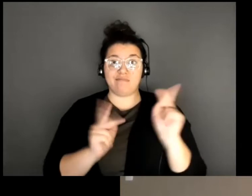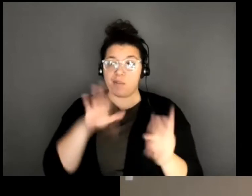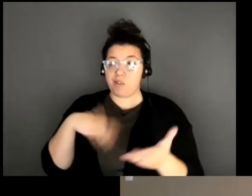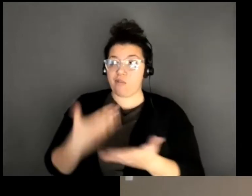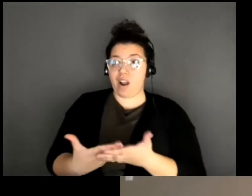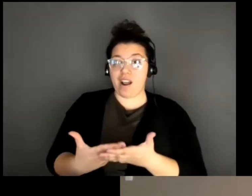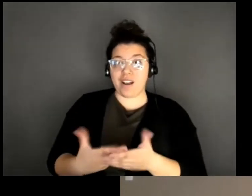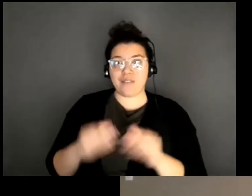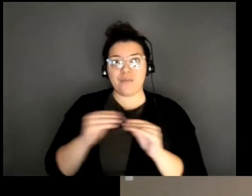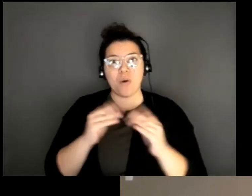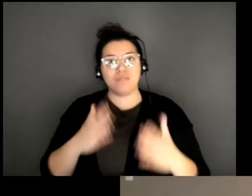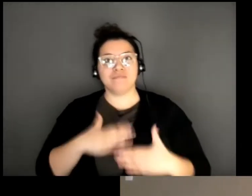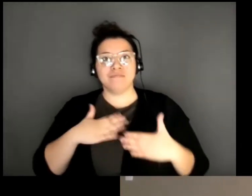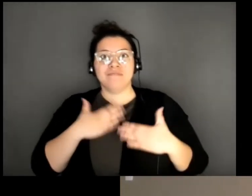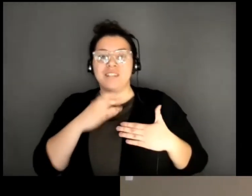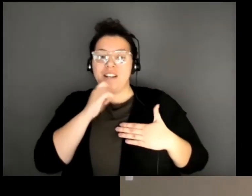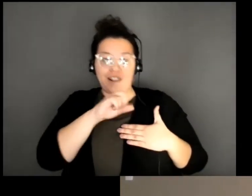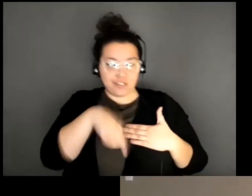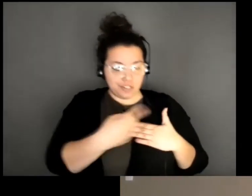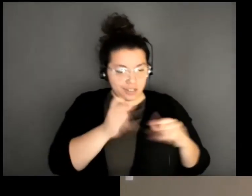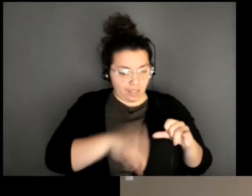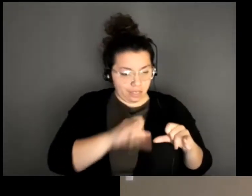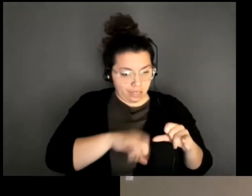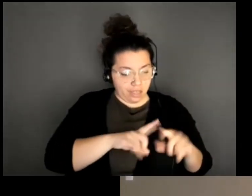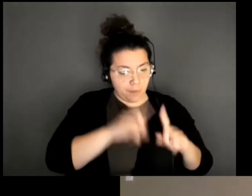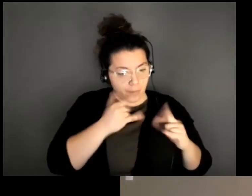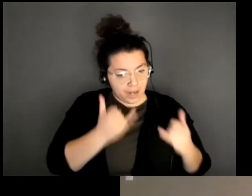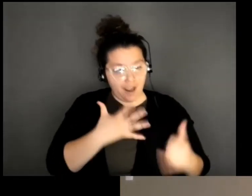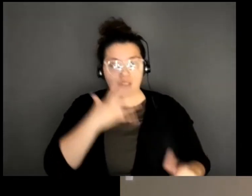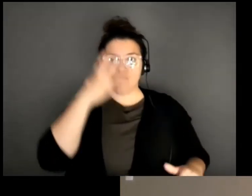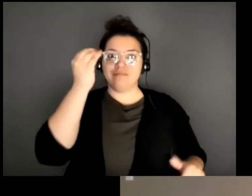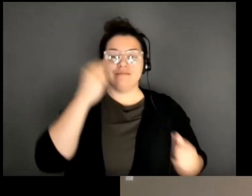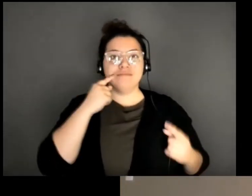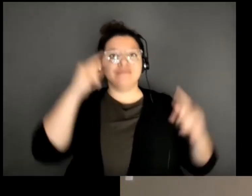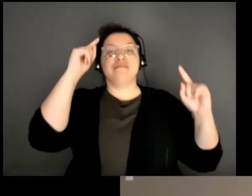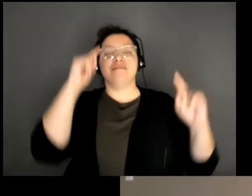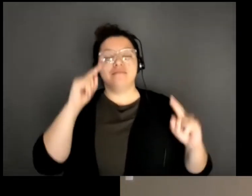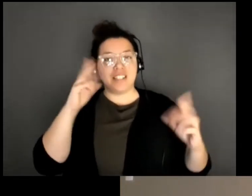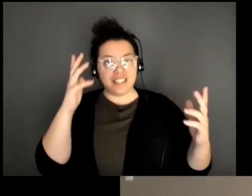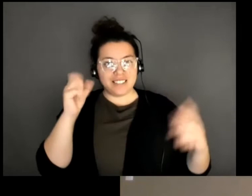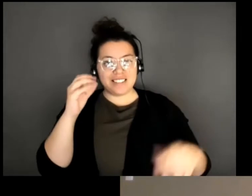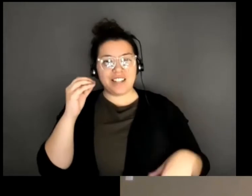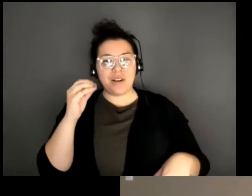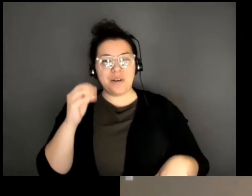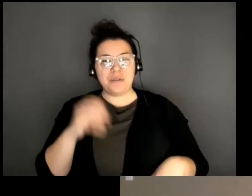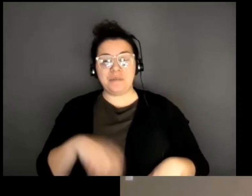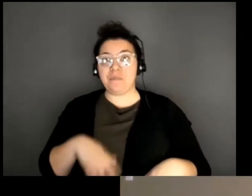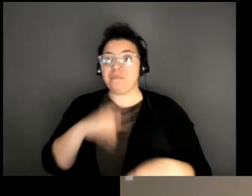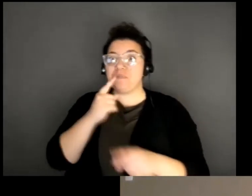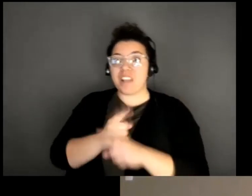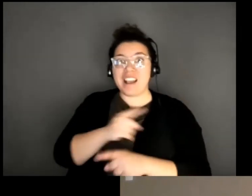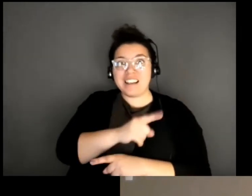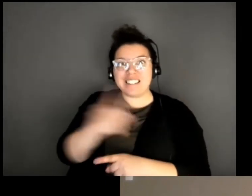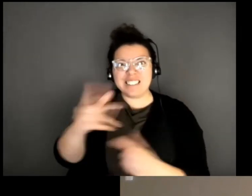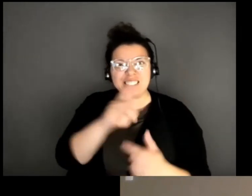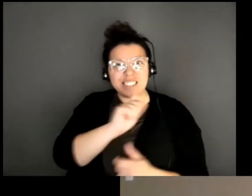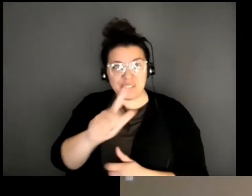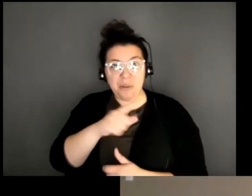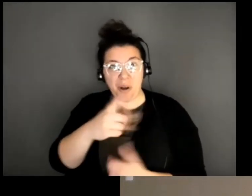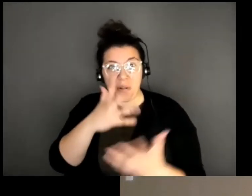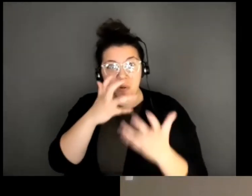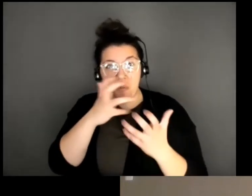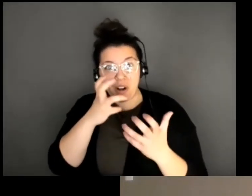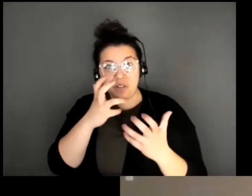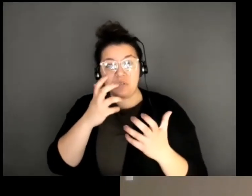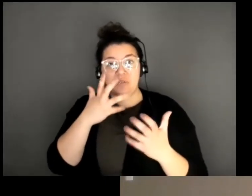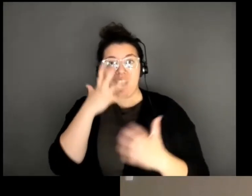people outside of their house. I think we all, who likes to get some fresh air outside your house every now and then? Show of